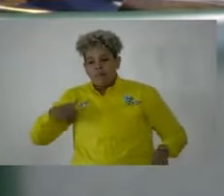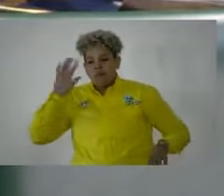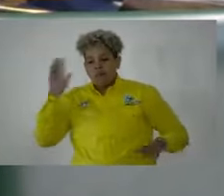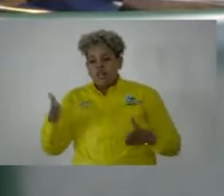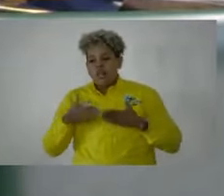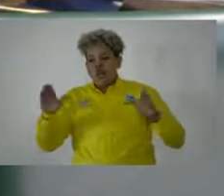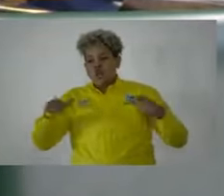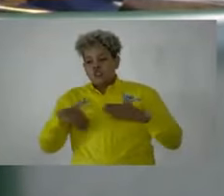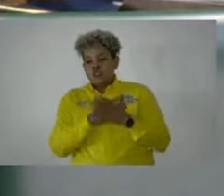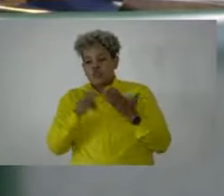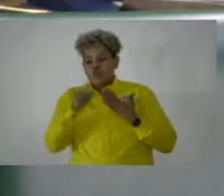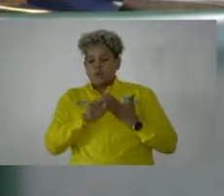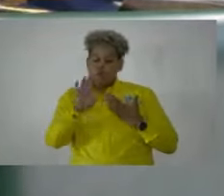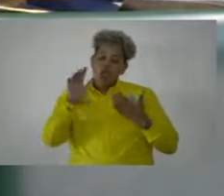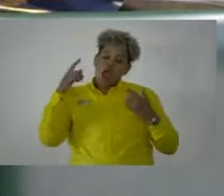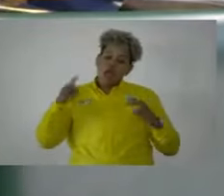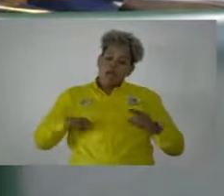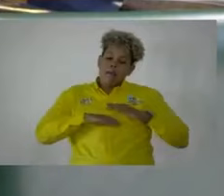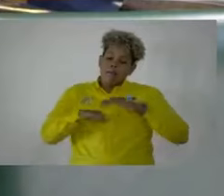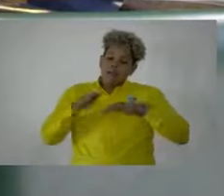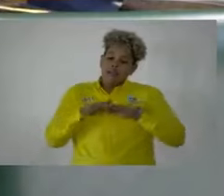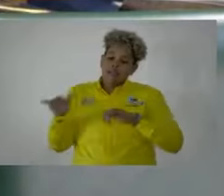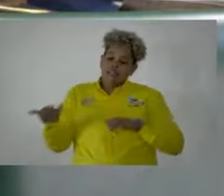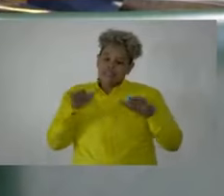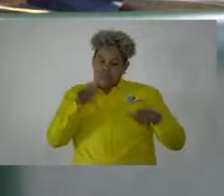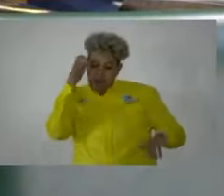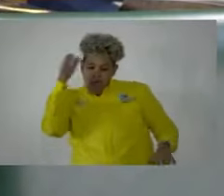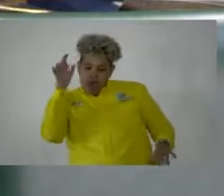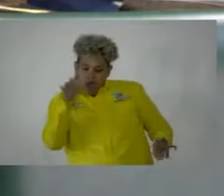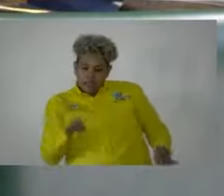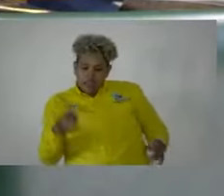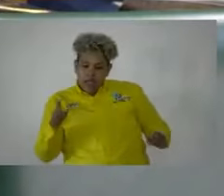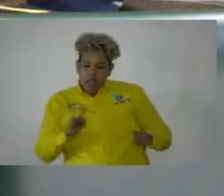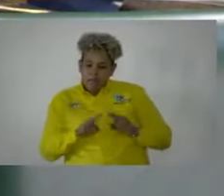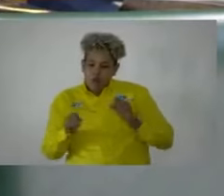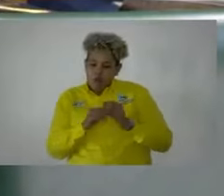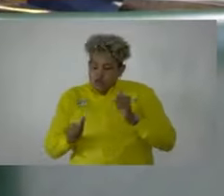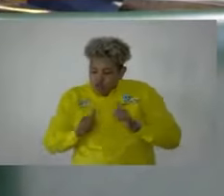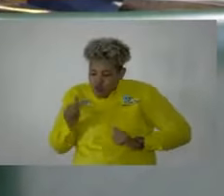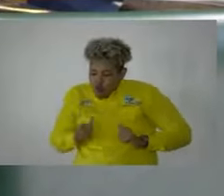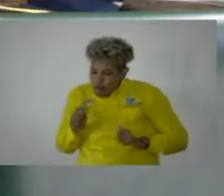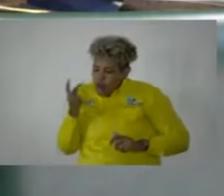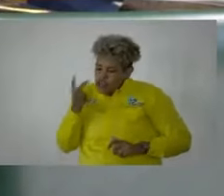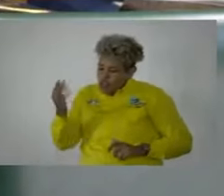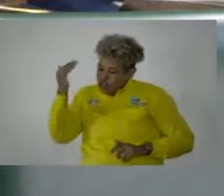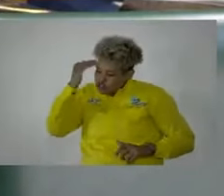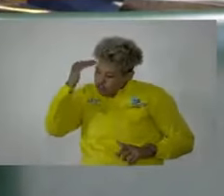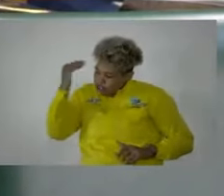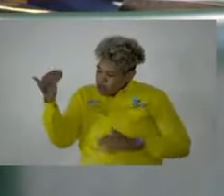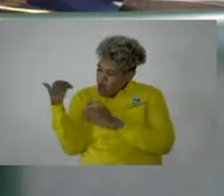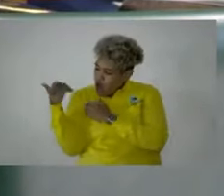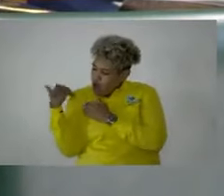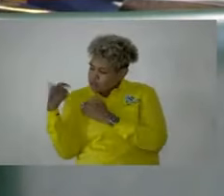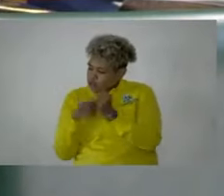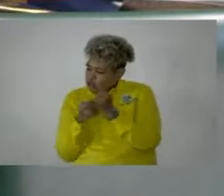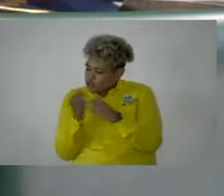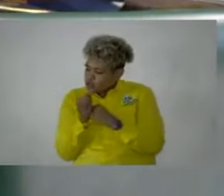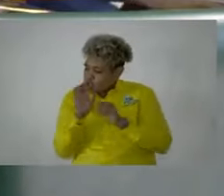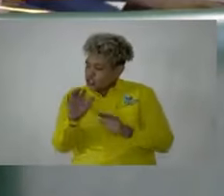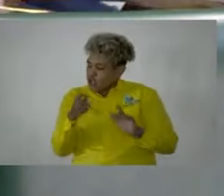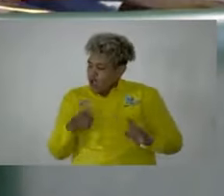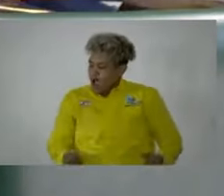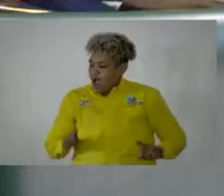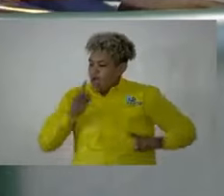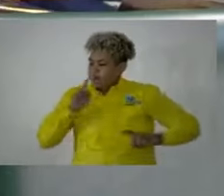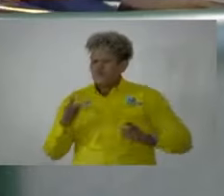launch a new program based on a similar concept, but with a robust and transparent accountability structure